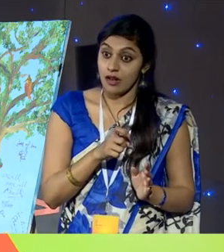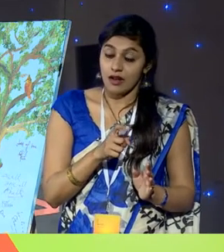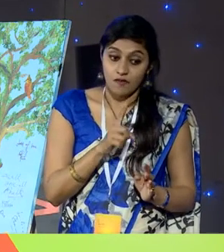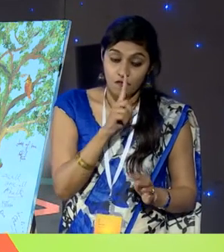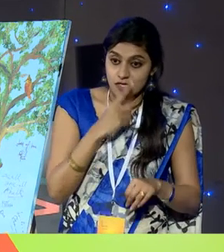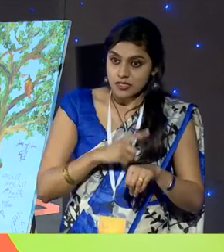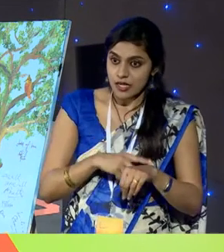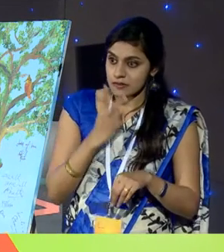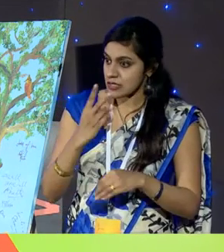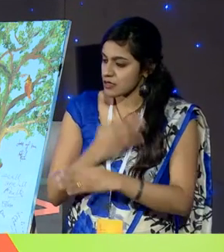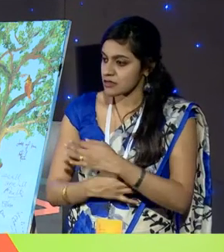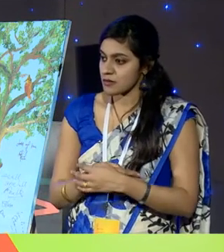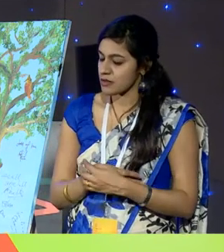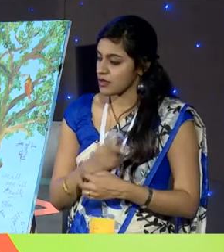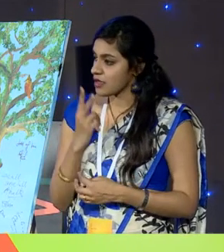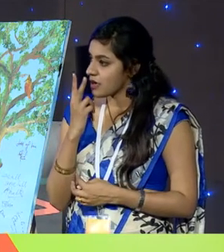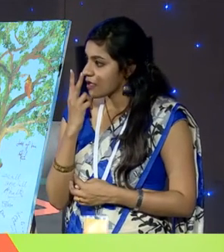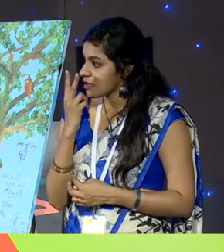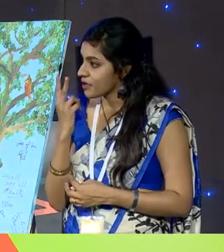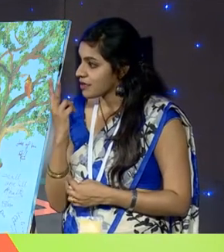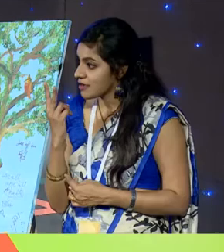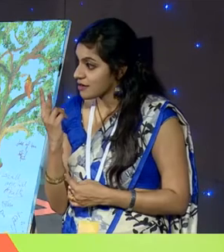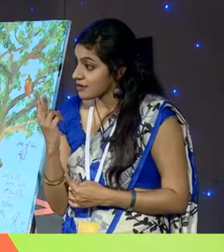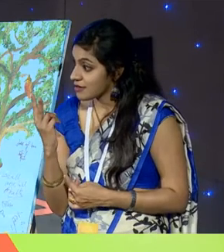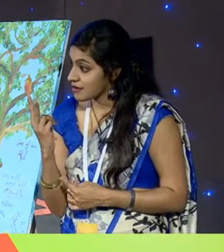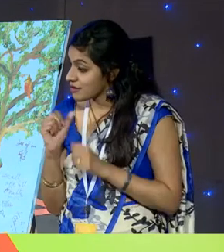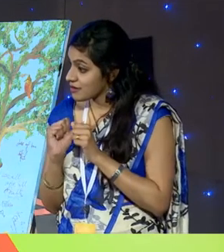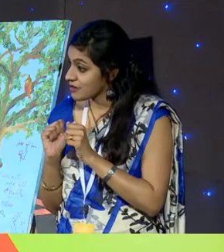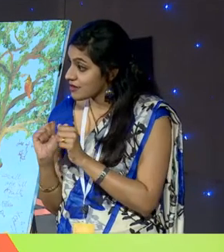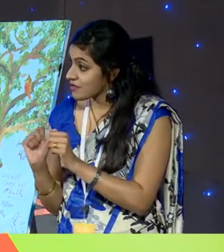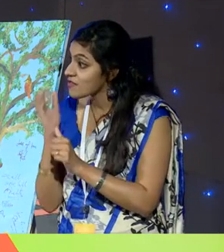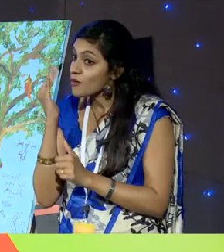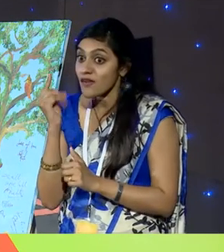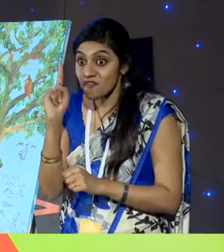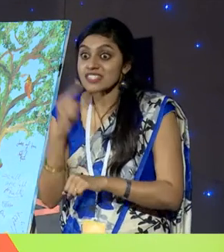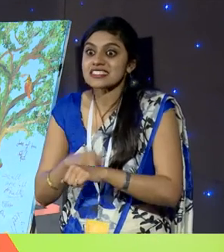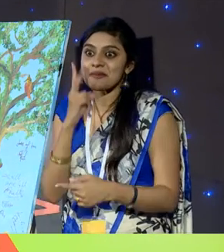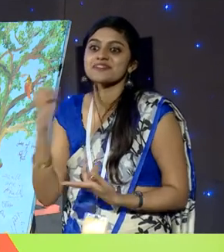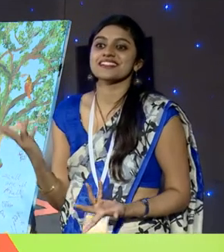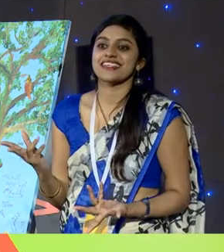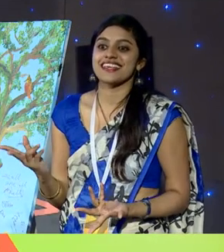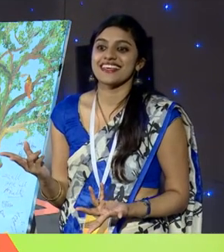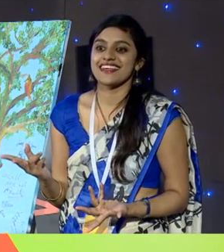Bandipur forest. You'll be watching it from a distance. You won't be participating there in their quests. So,